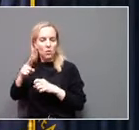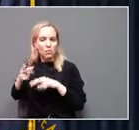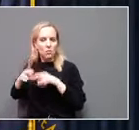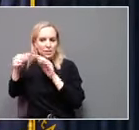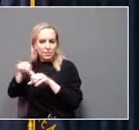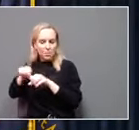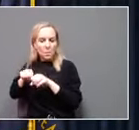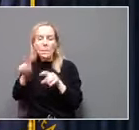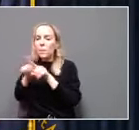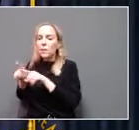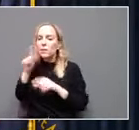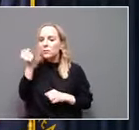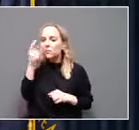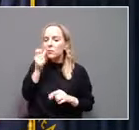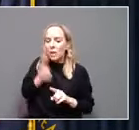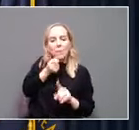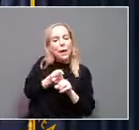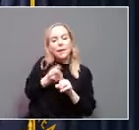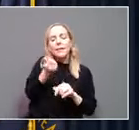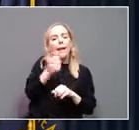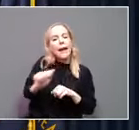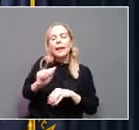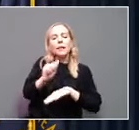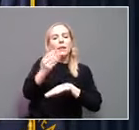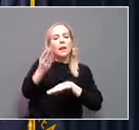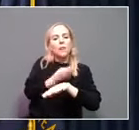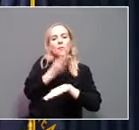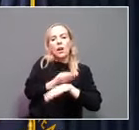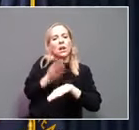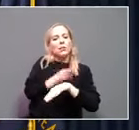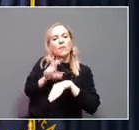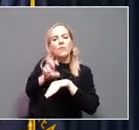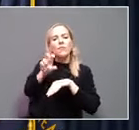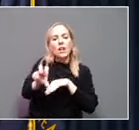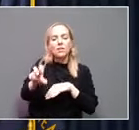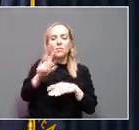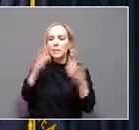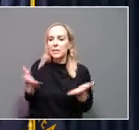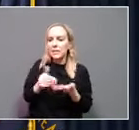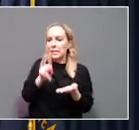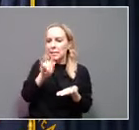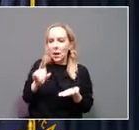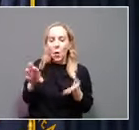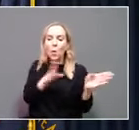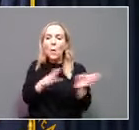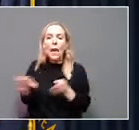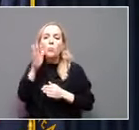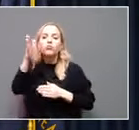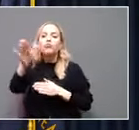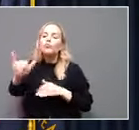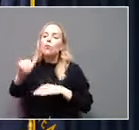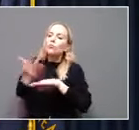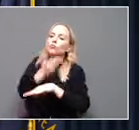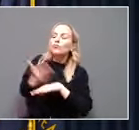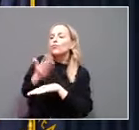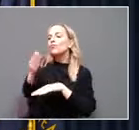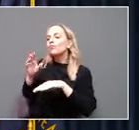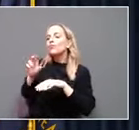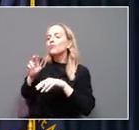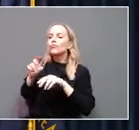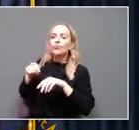impact any infrastructure investment currently going on in Kentucky or planned through this budget. But the legislation